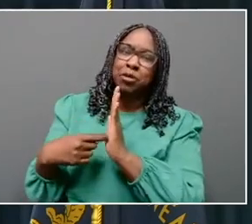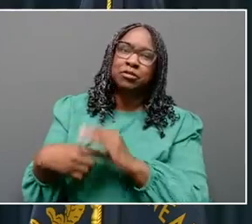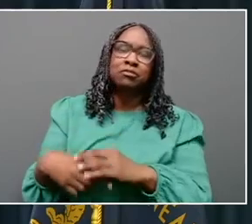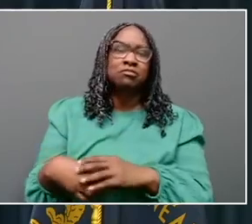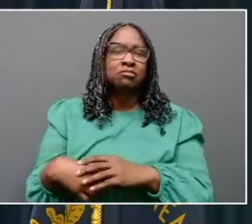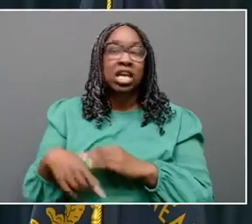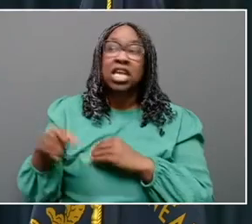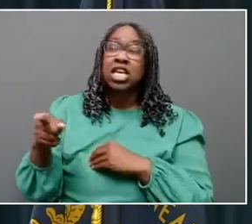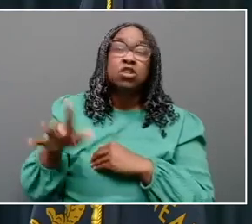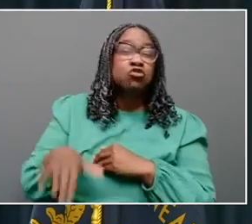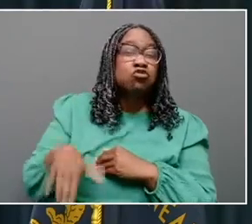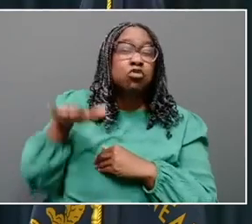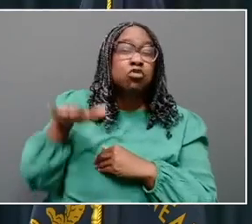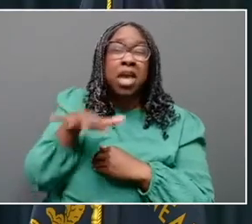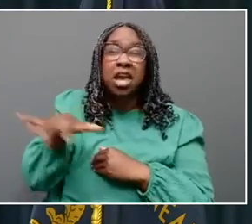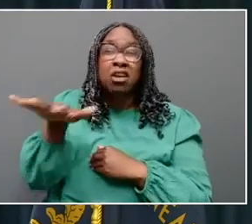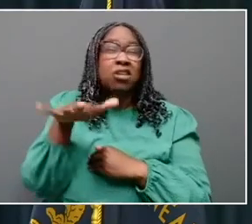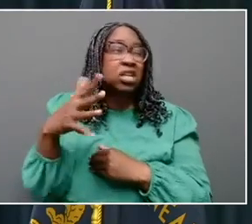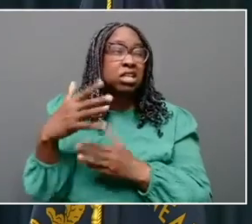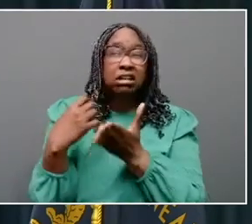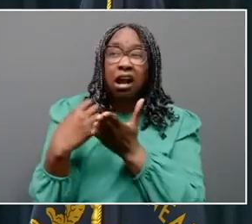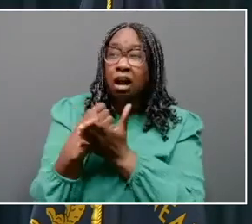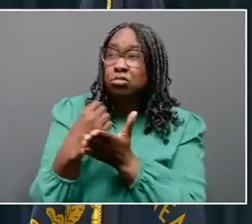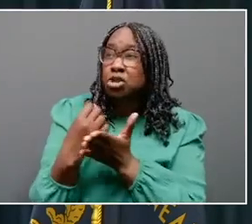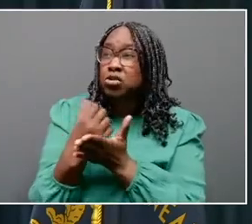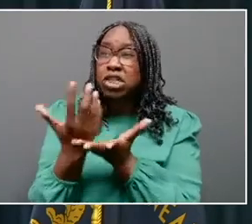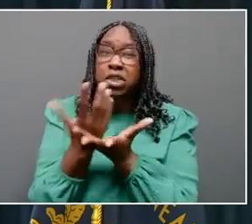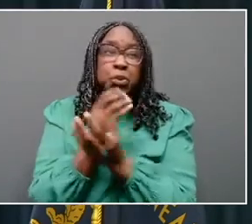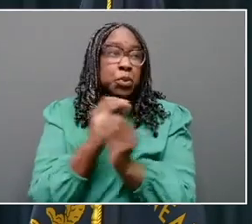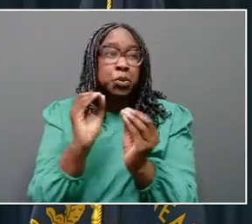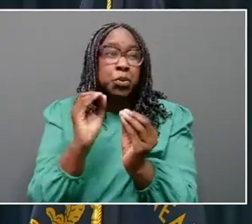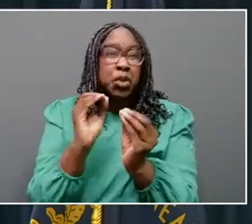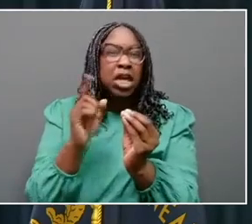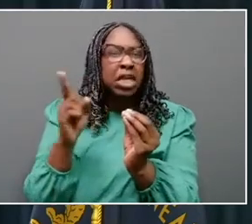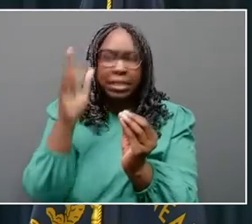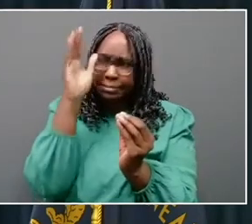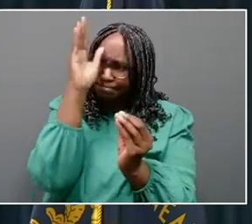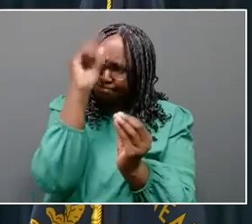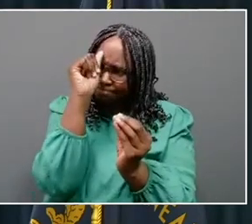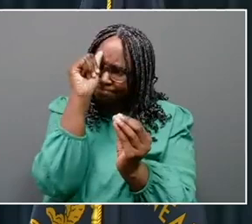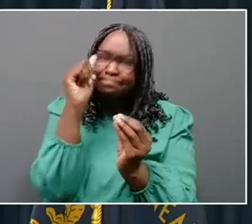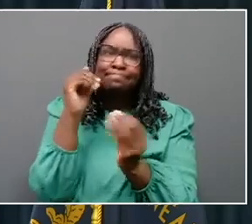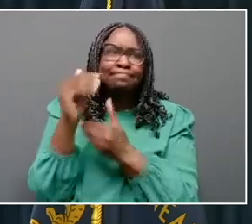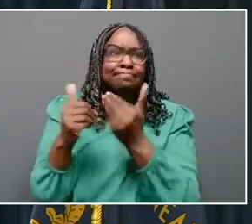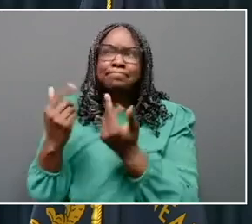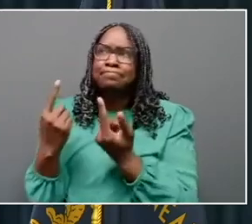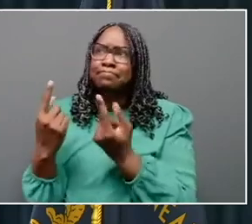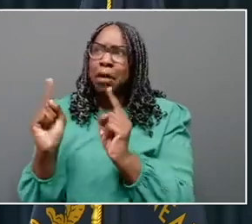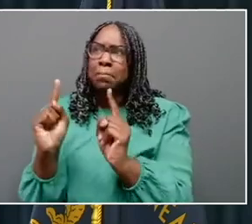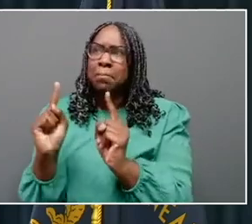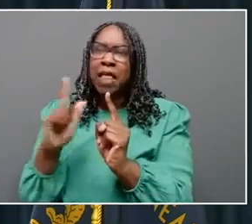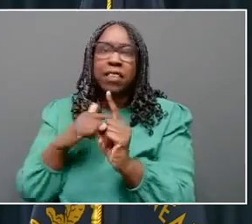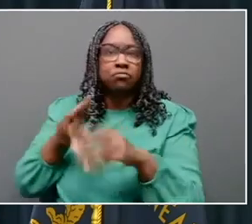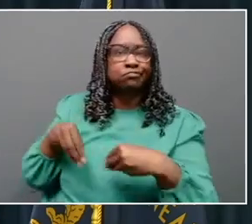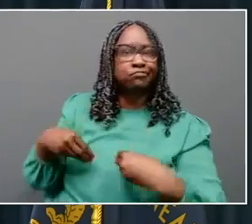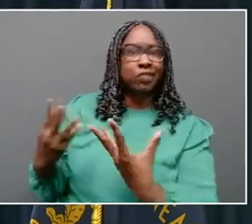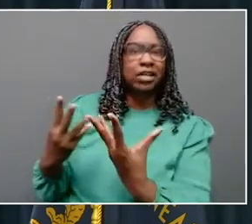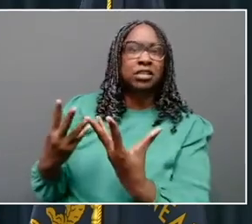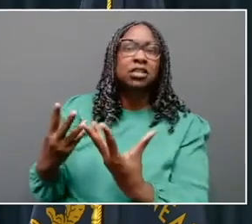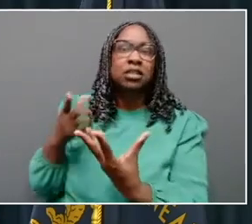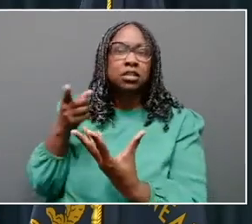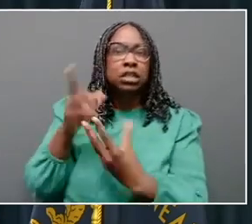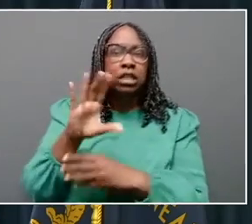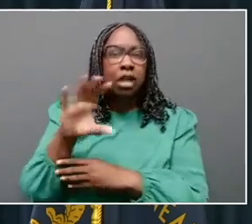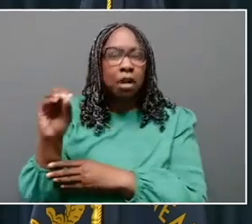now bringing that opportunity back. So no one else will be in that position in the future. You're both building your company